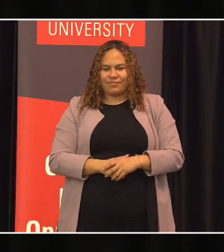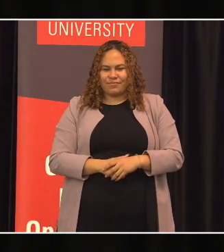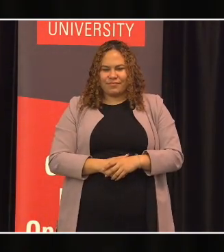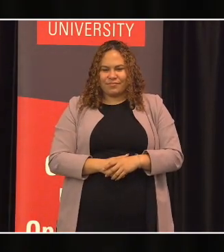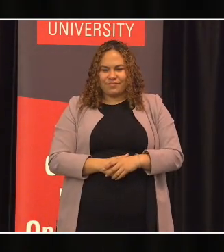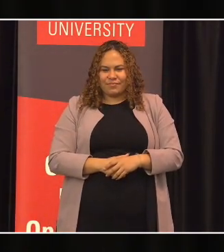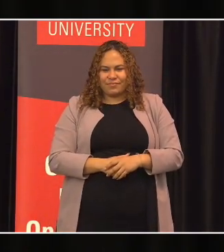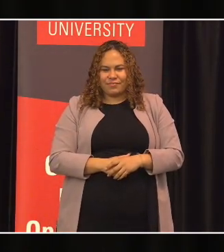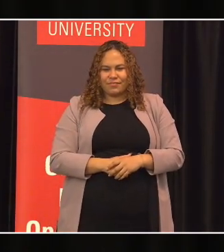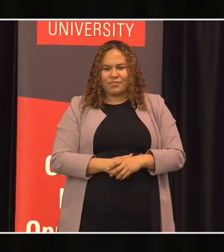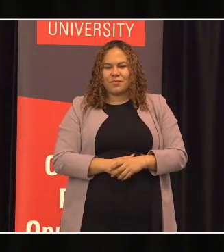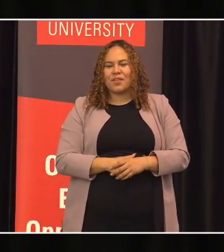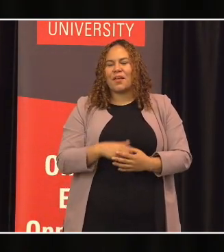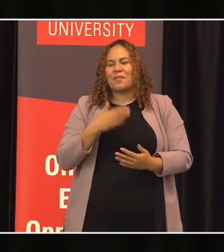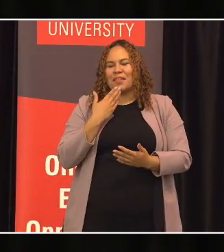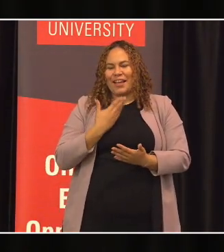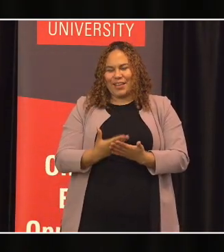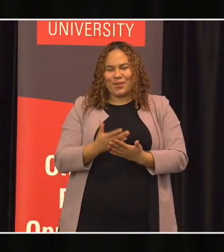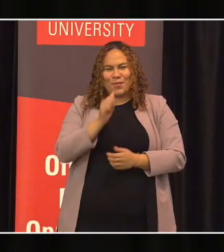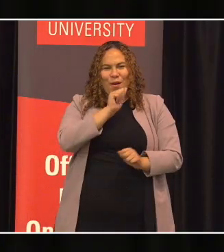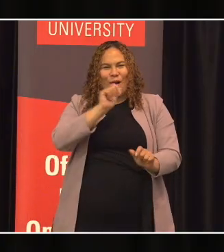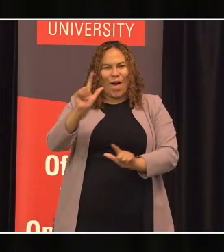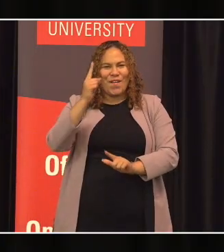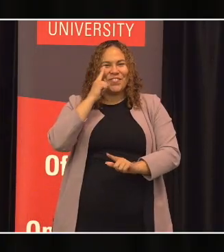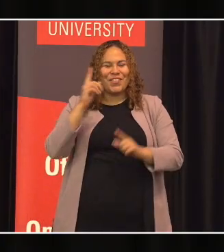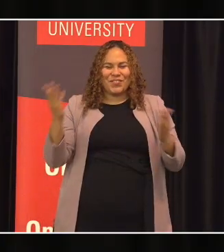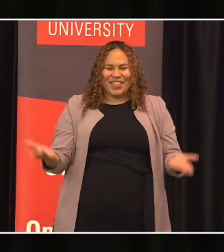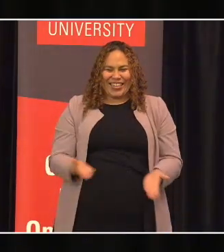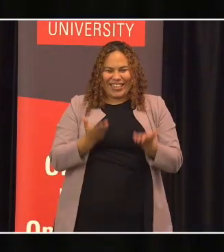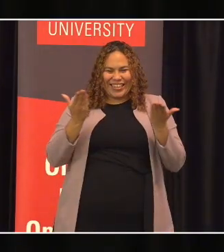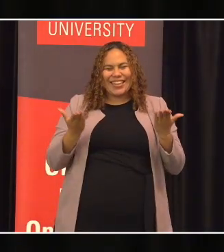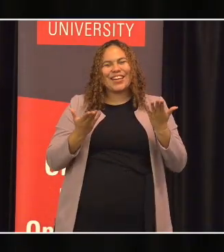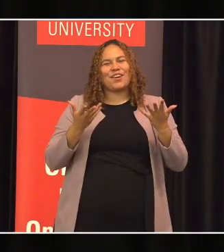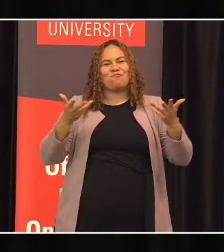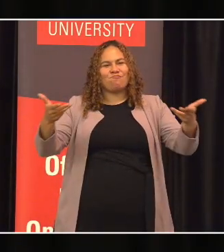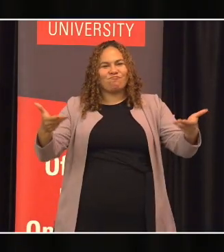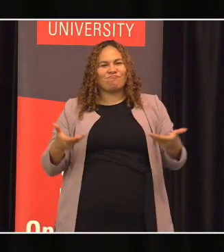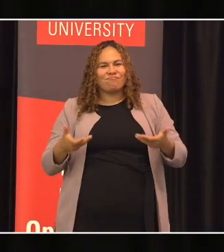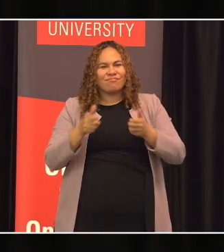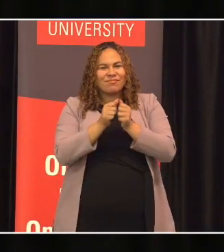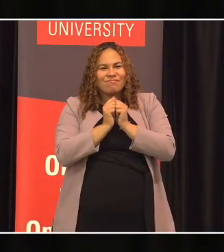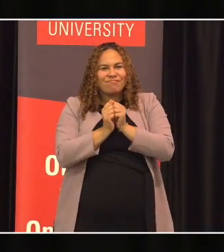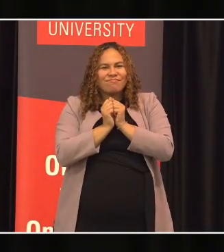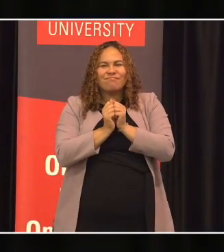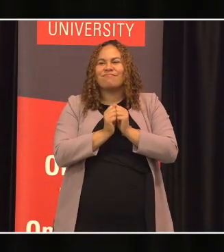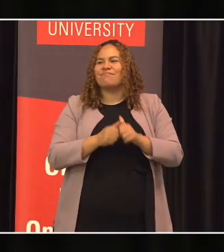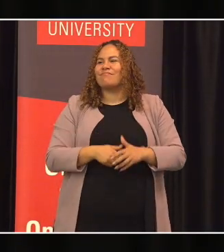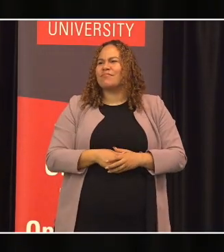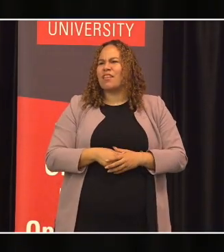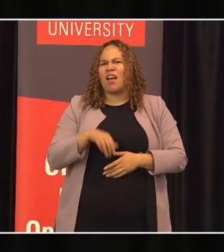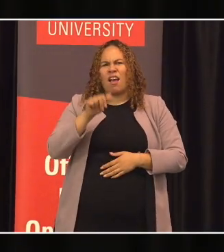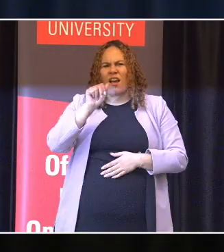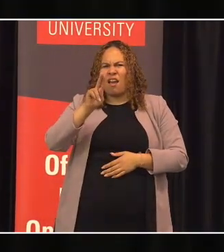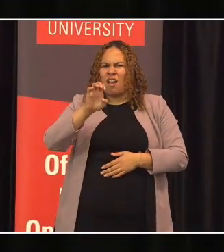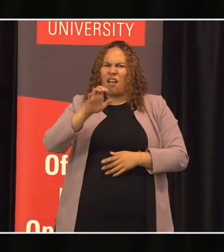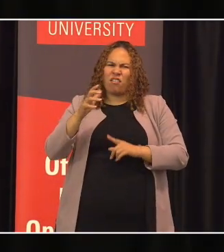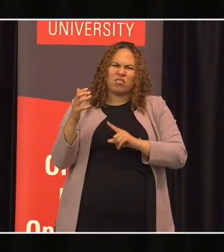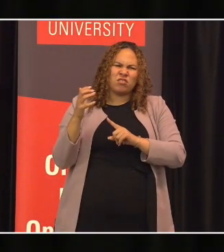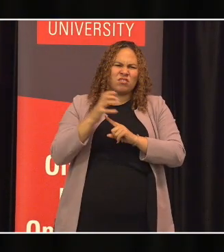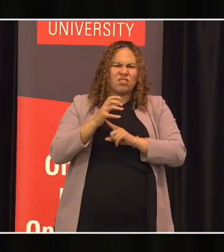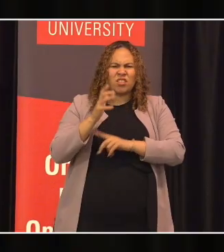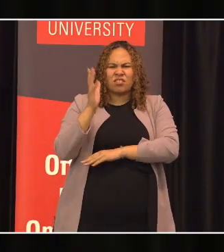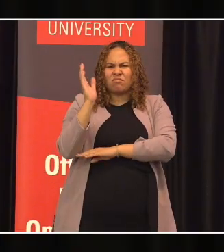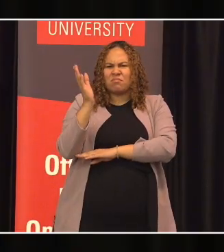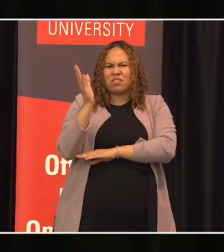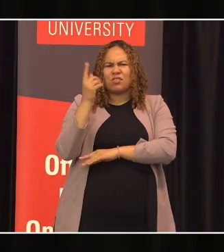So thank you all for being here and spending today with us. Anne did a lovely presentation on the